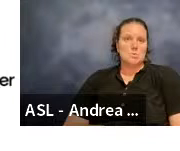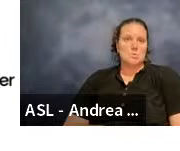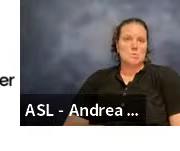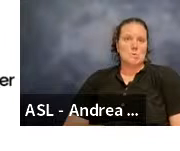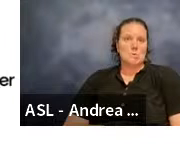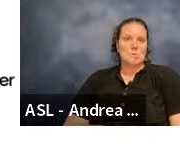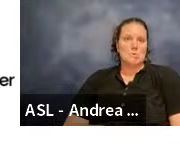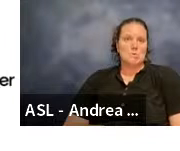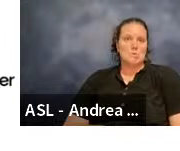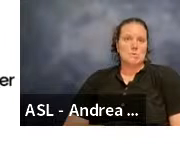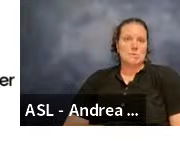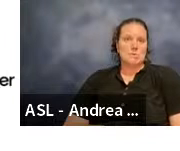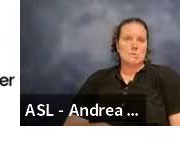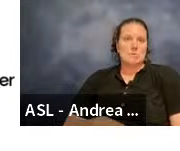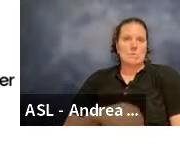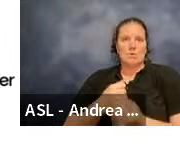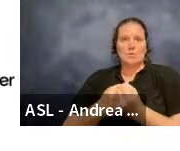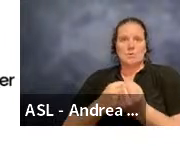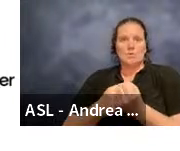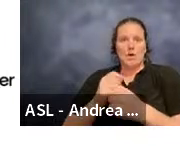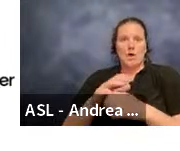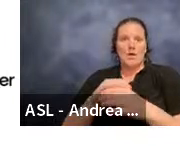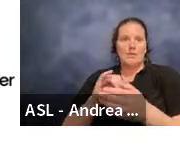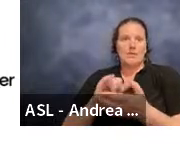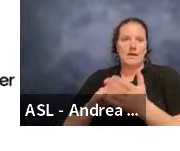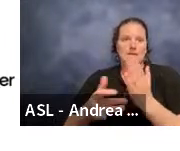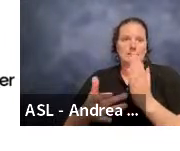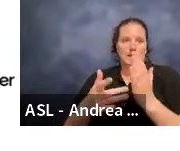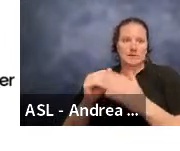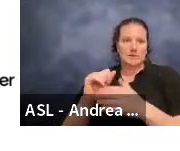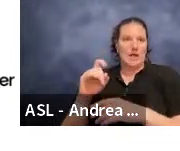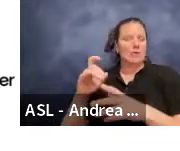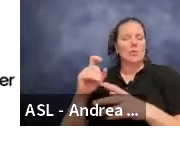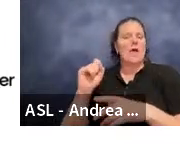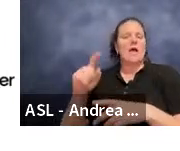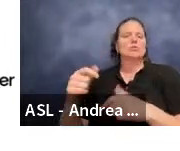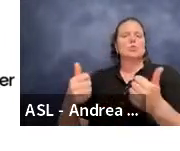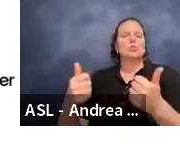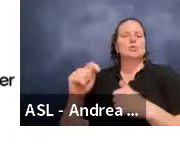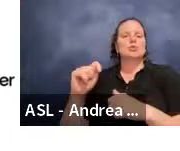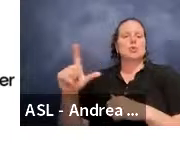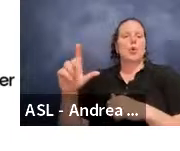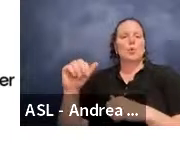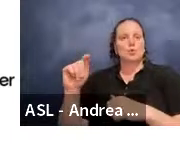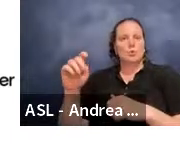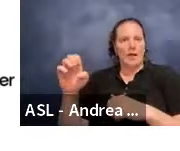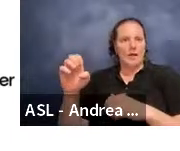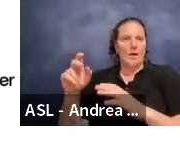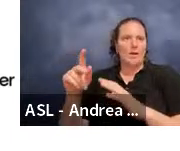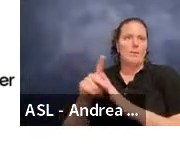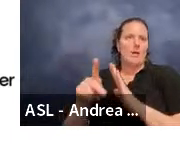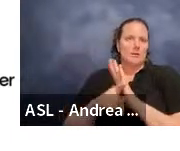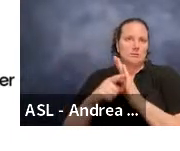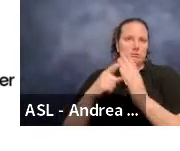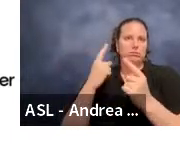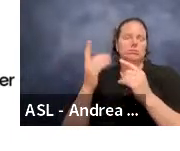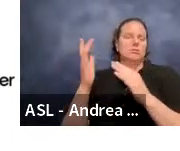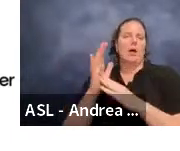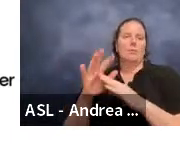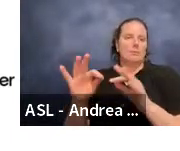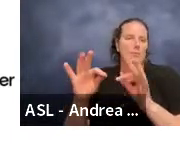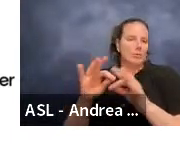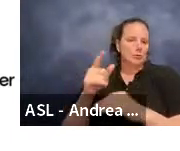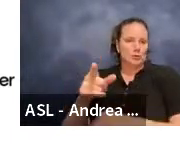support on the tech side? Okay, so what we're seeing is we've asked you what toll rate and policy considerations are most important to you.